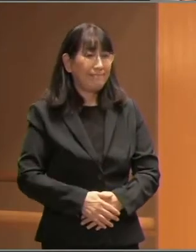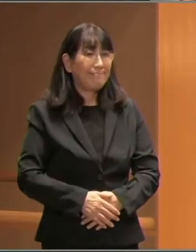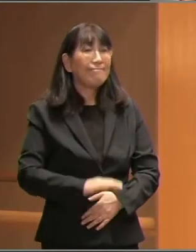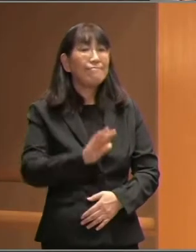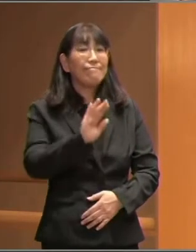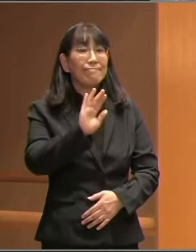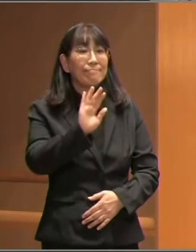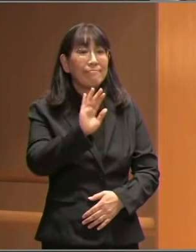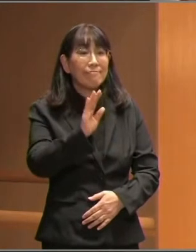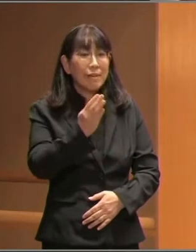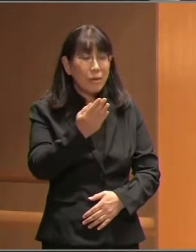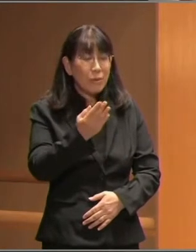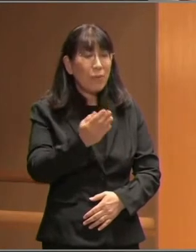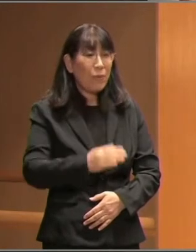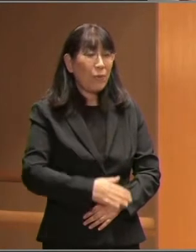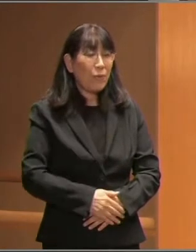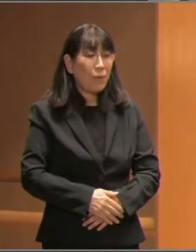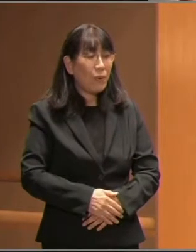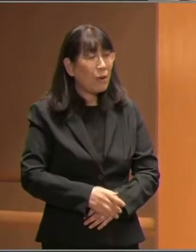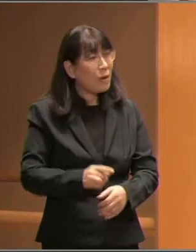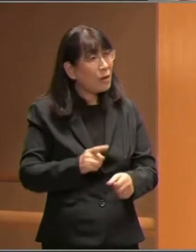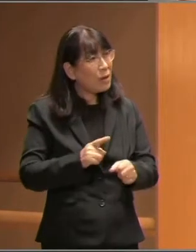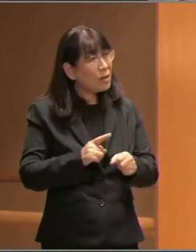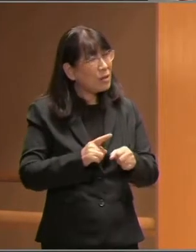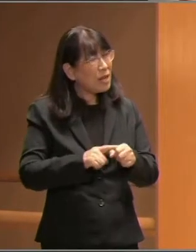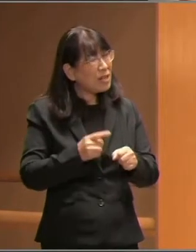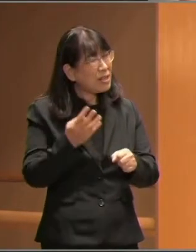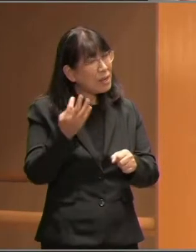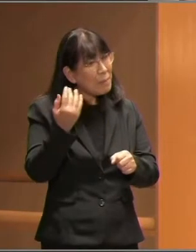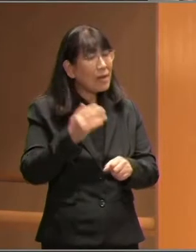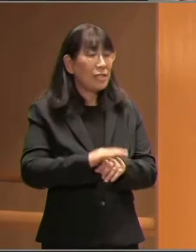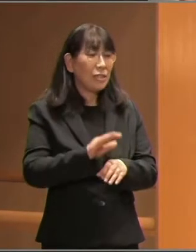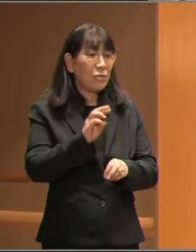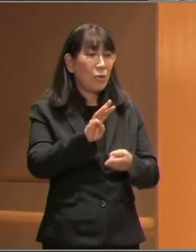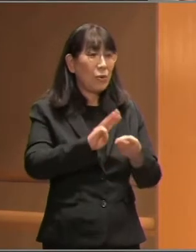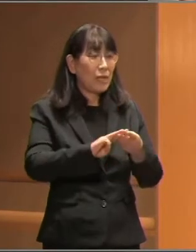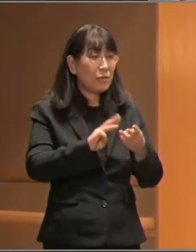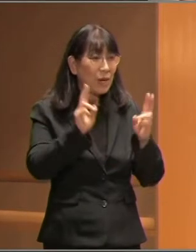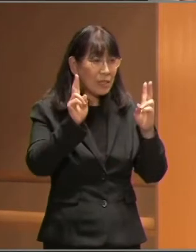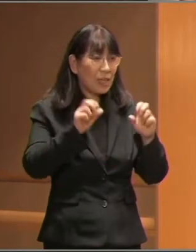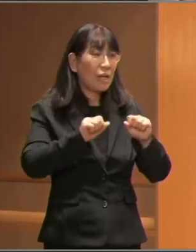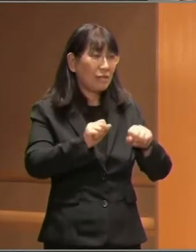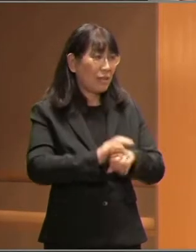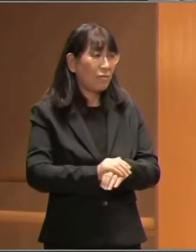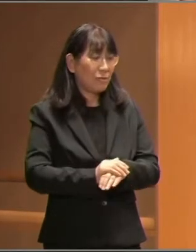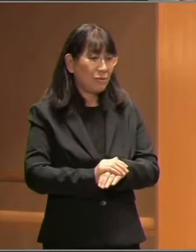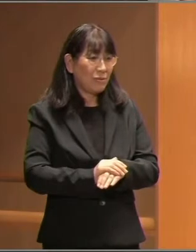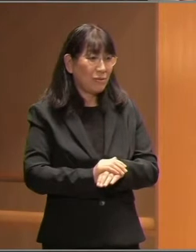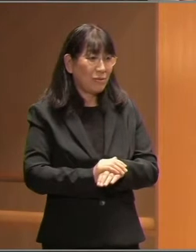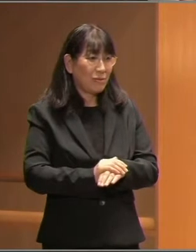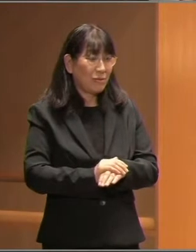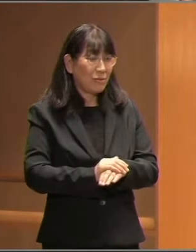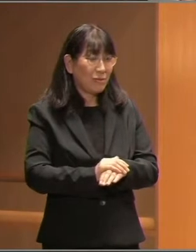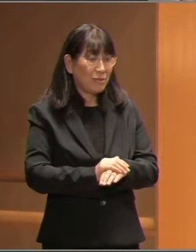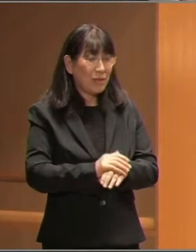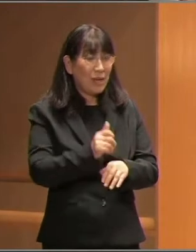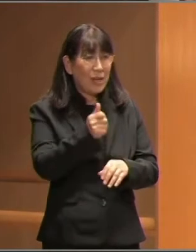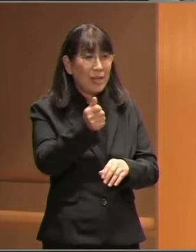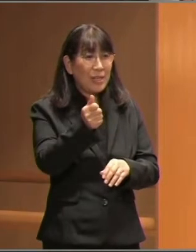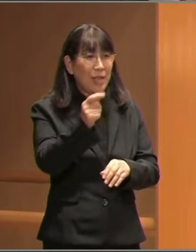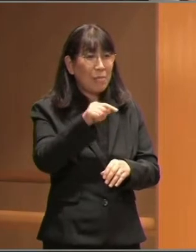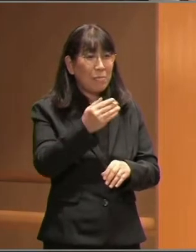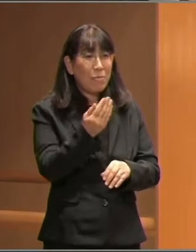real car. However, a couple of years ago, Toyota has made this